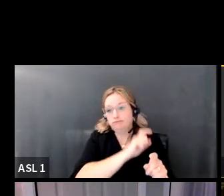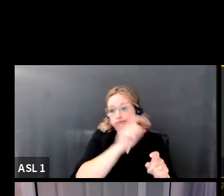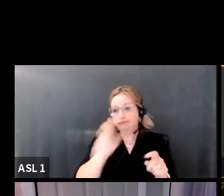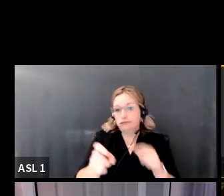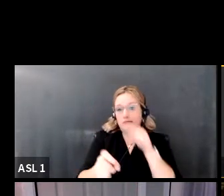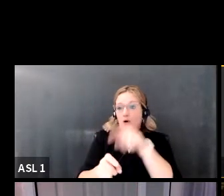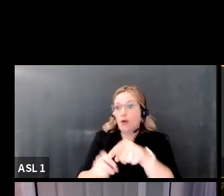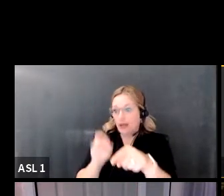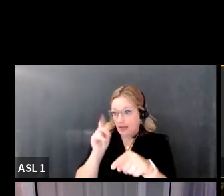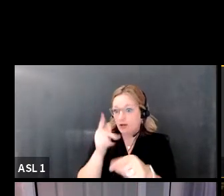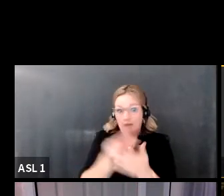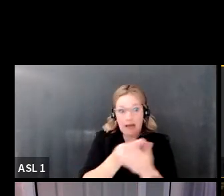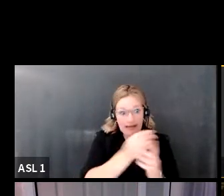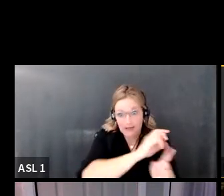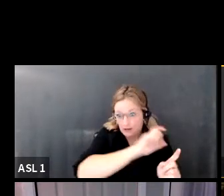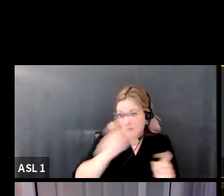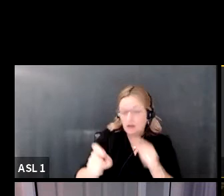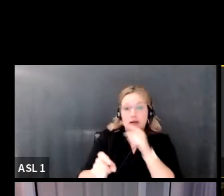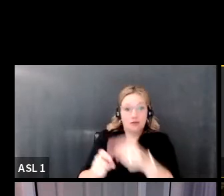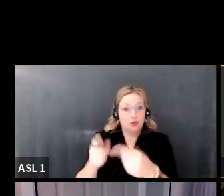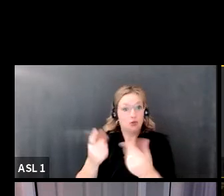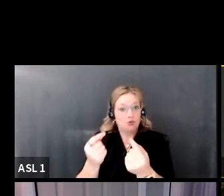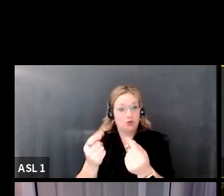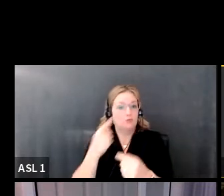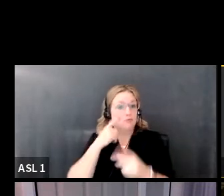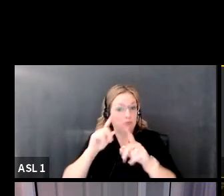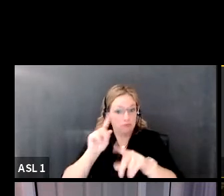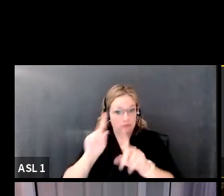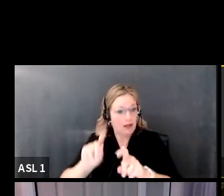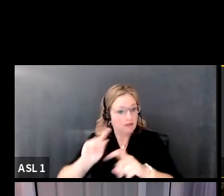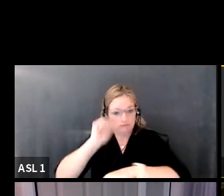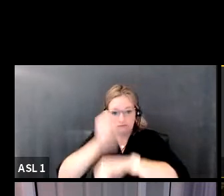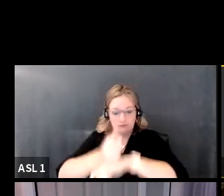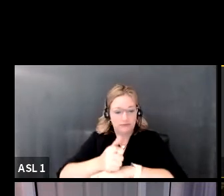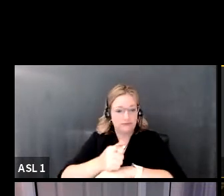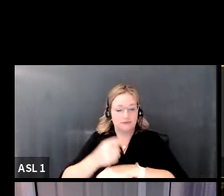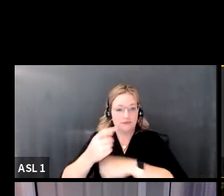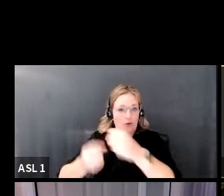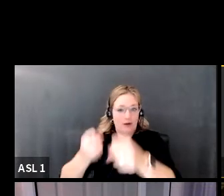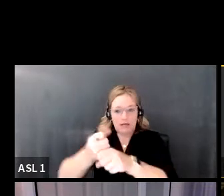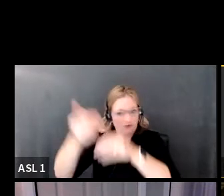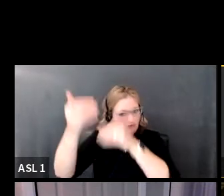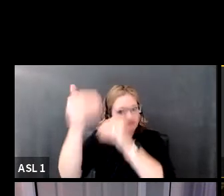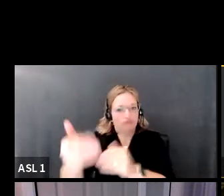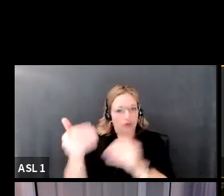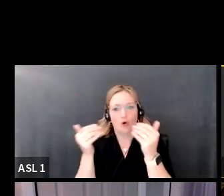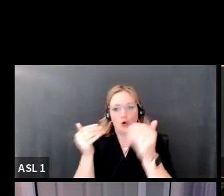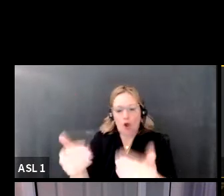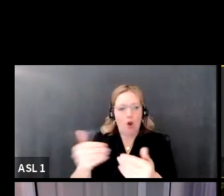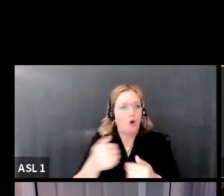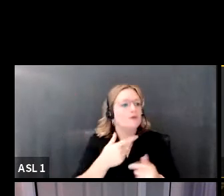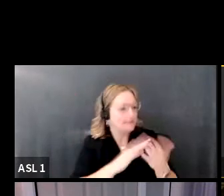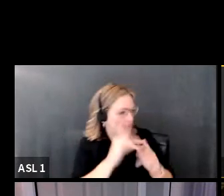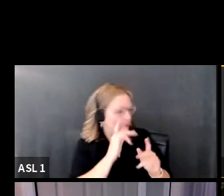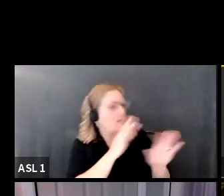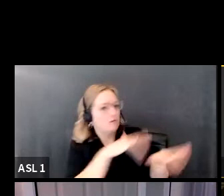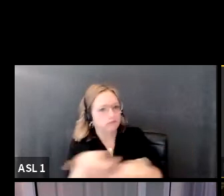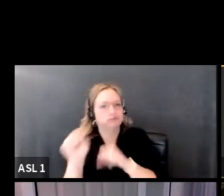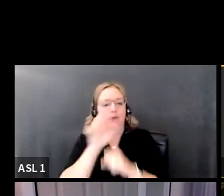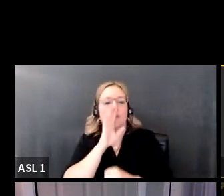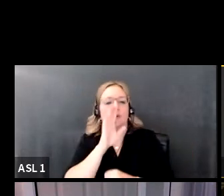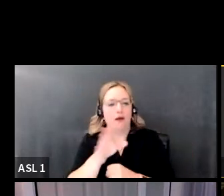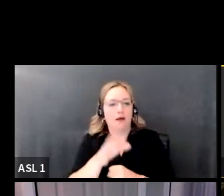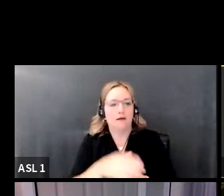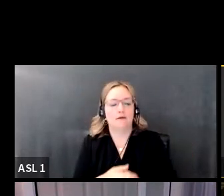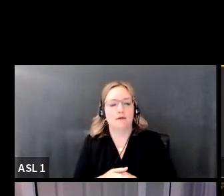to get this done in this this operational year is a pilot project to begin so appreciate the uh the questions member johnson yes okay thank you and that's